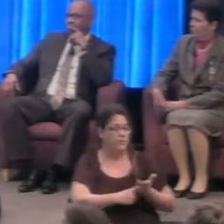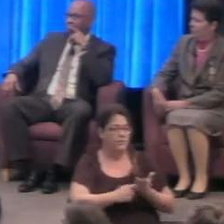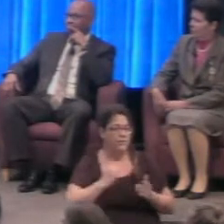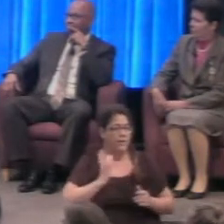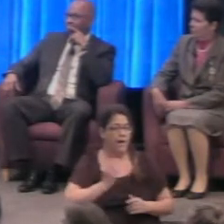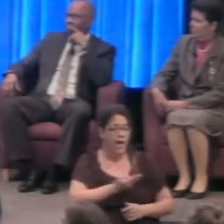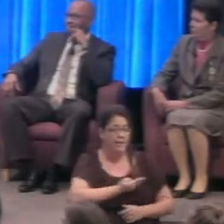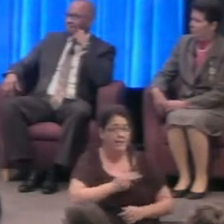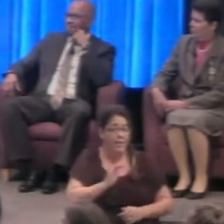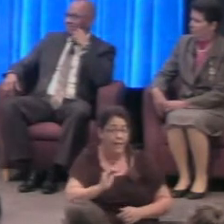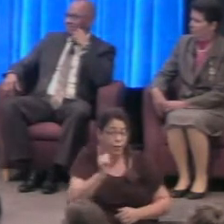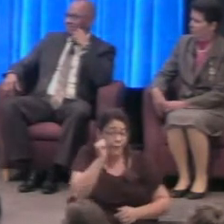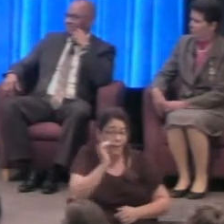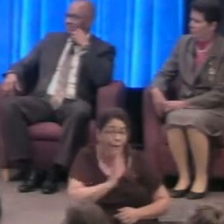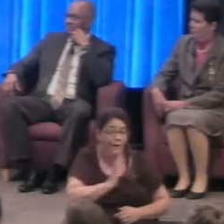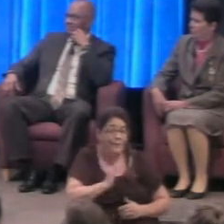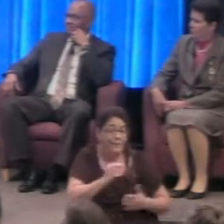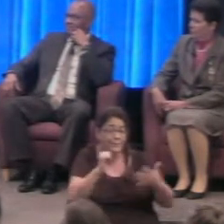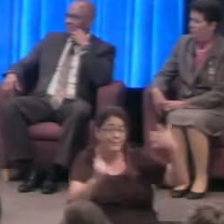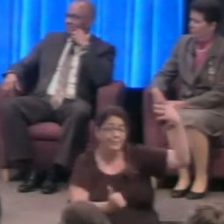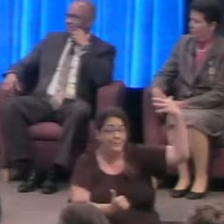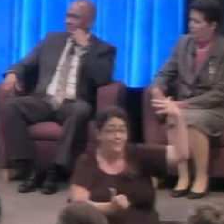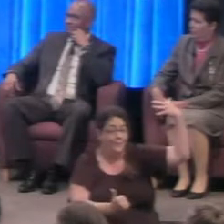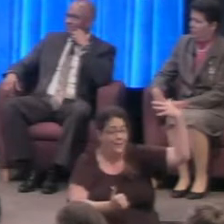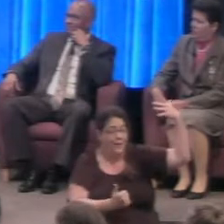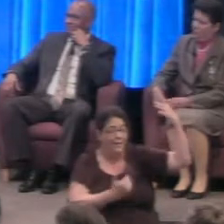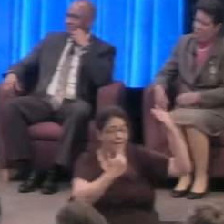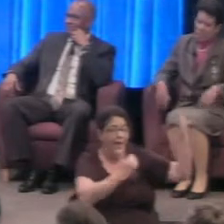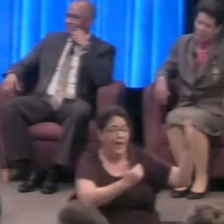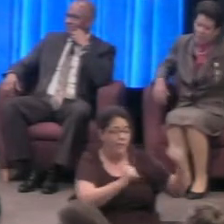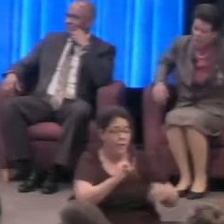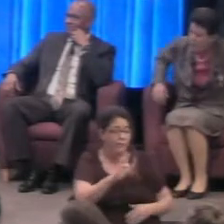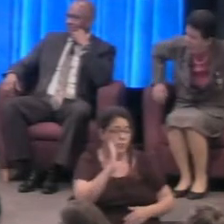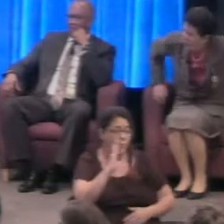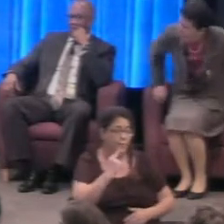as well. And the Air Force is going to miss you.